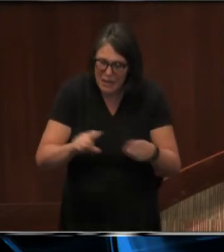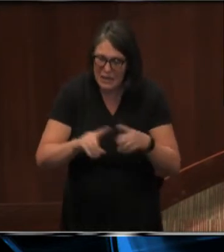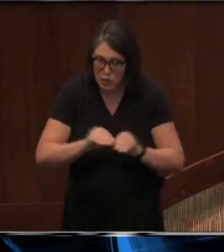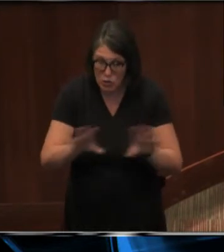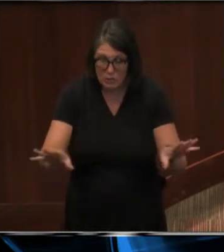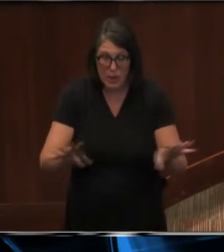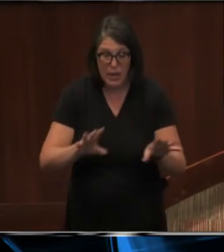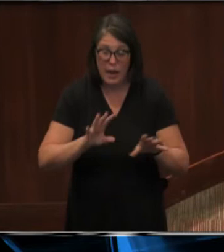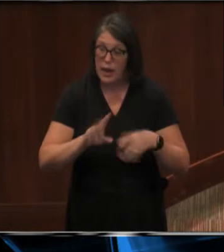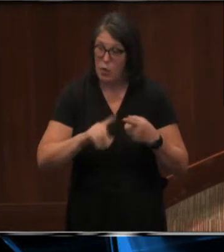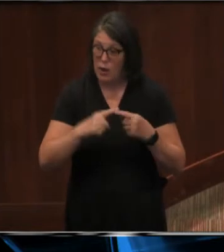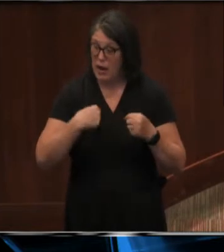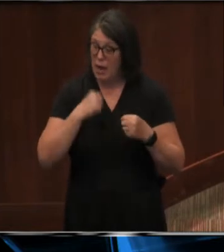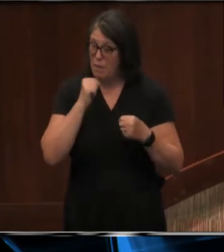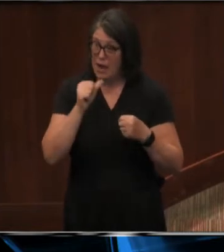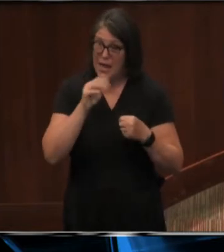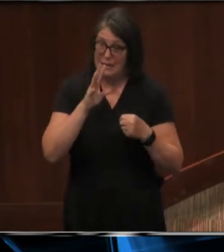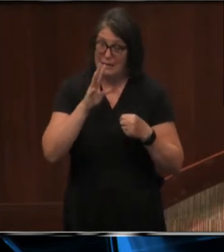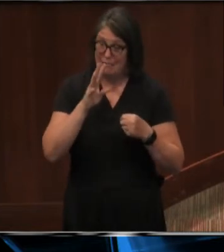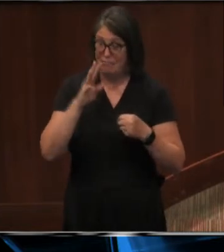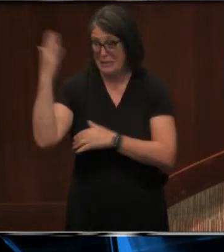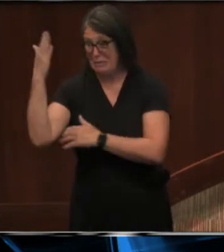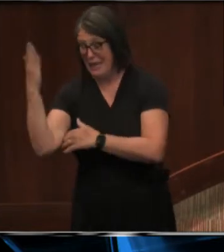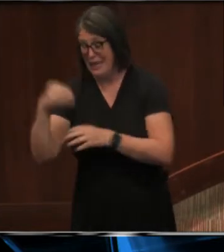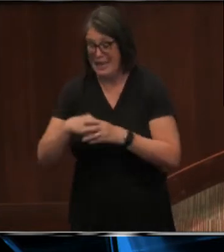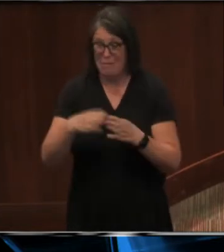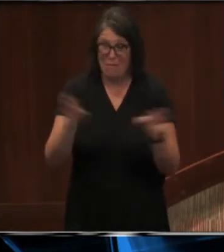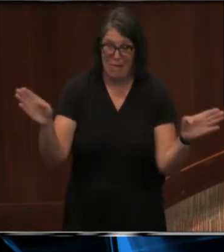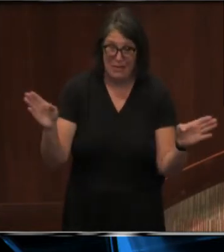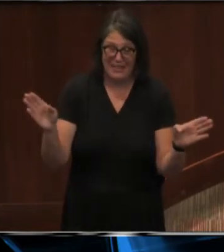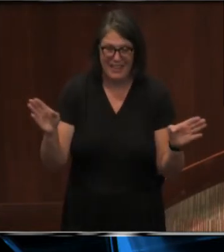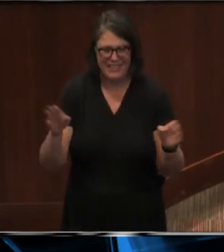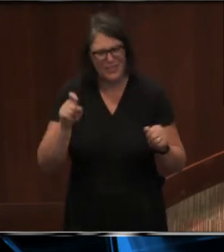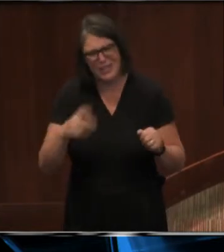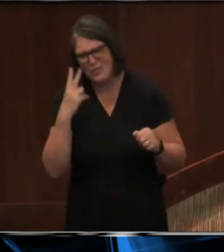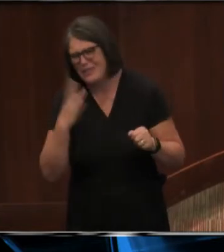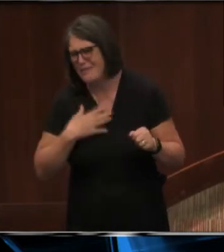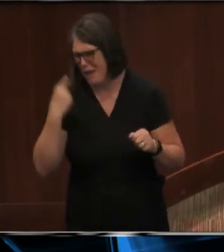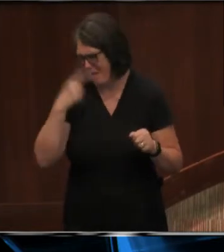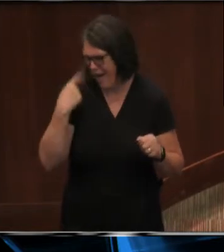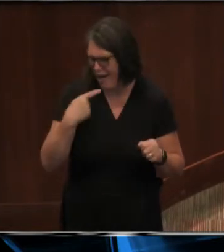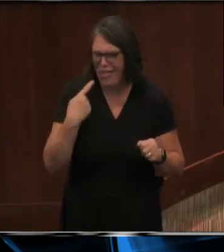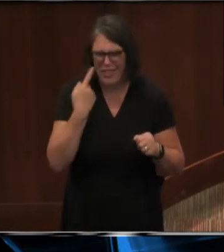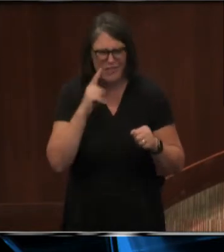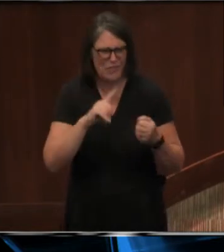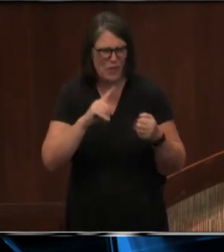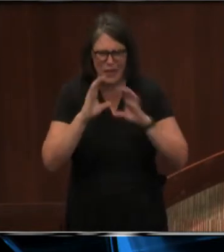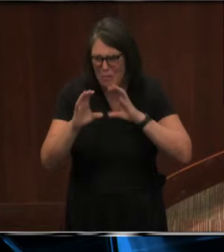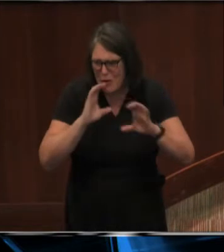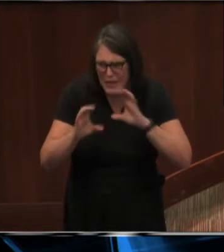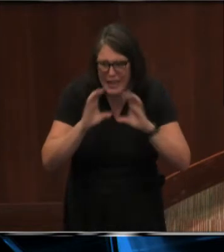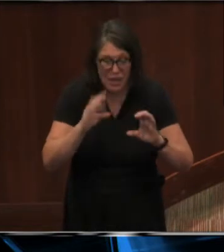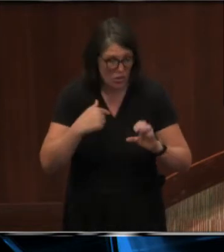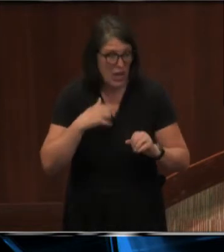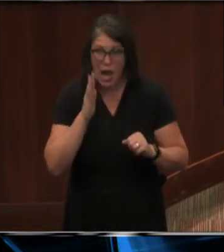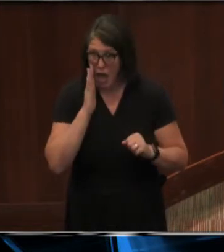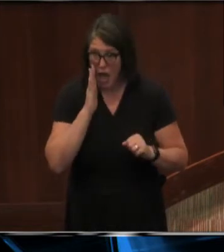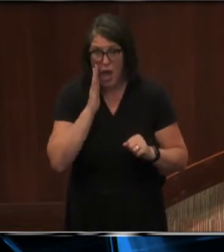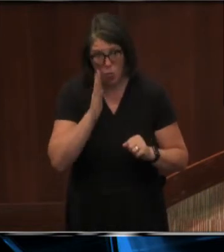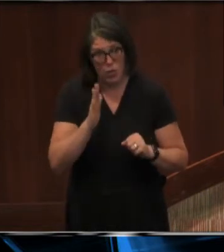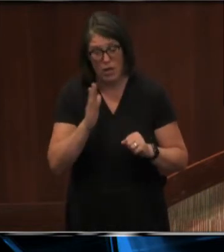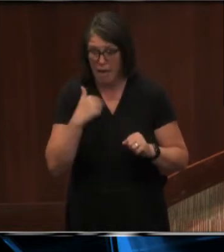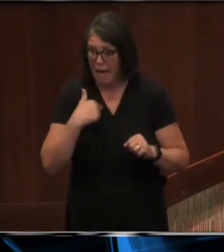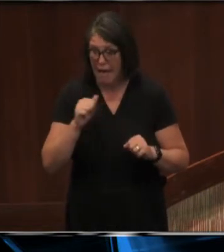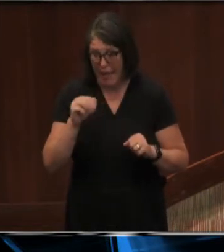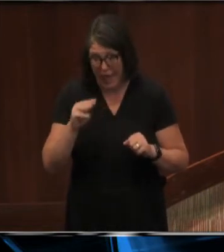I'm not speaking in public, because we need to have the ability to see my mouth and for the communication, I'm wearing my mask.